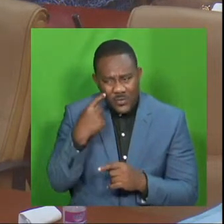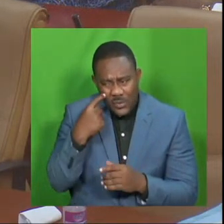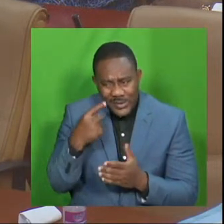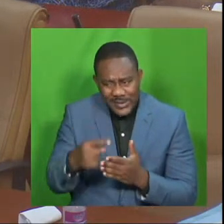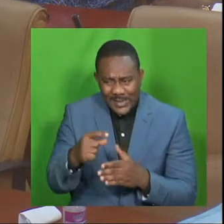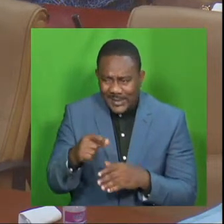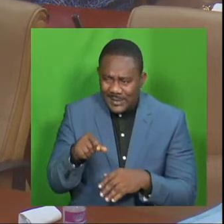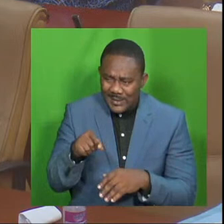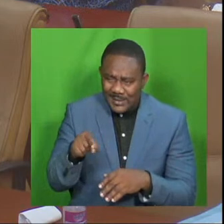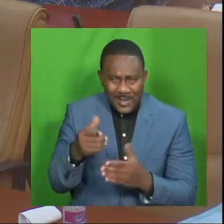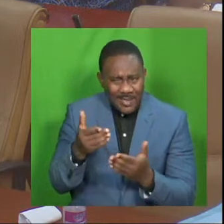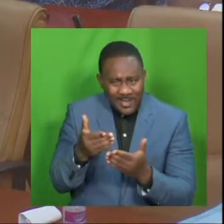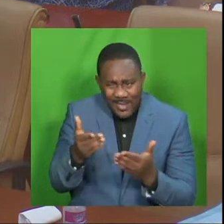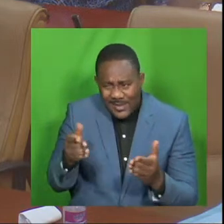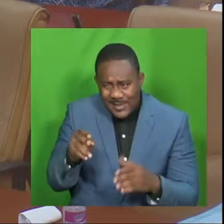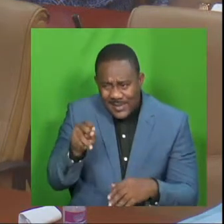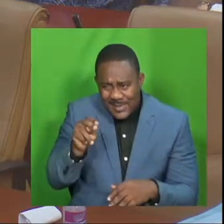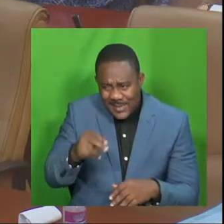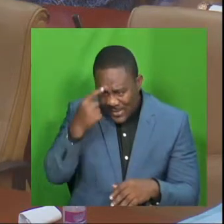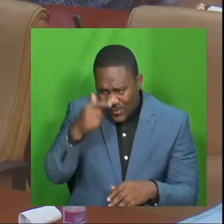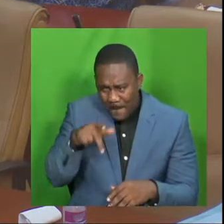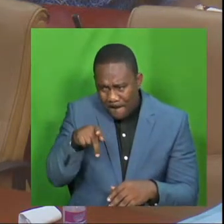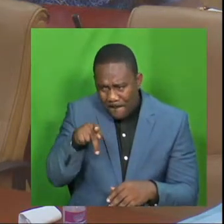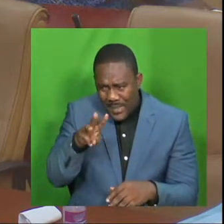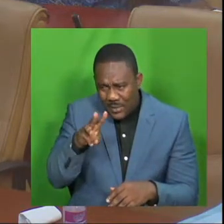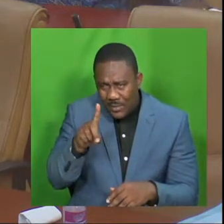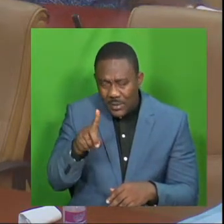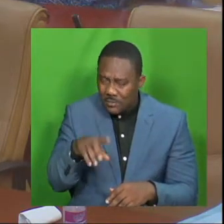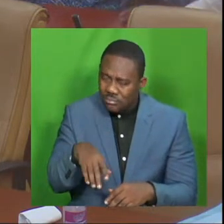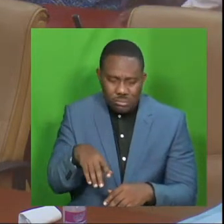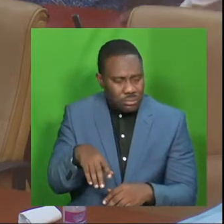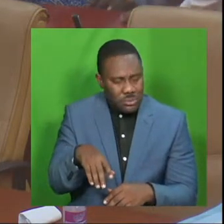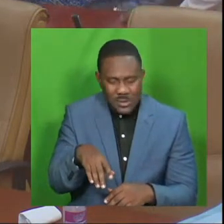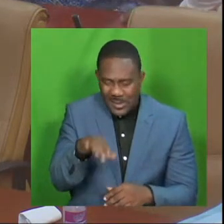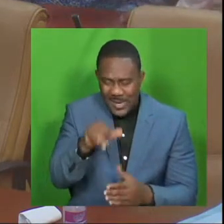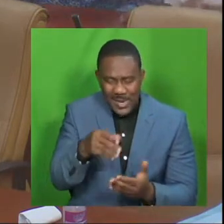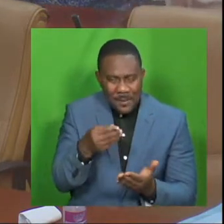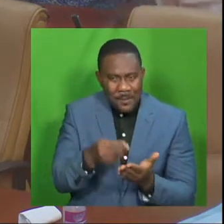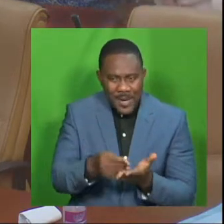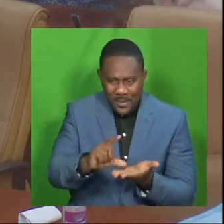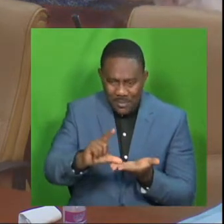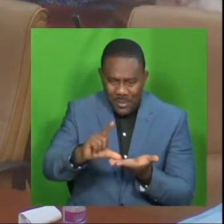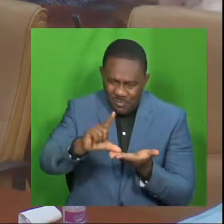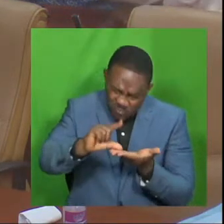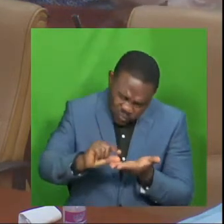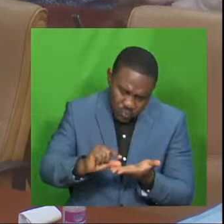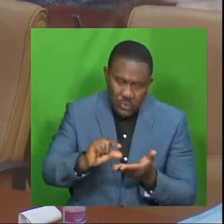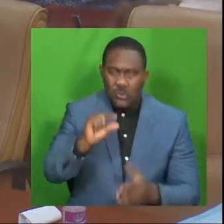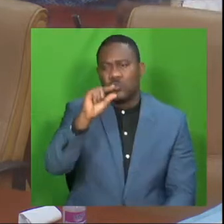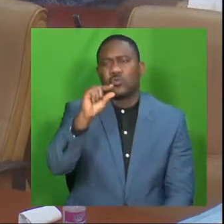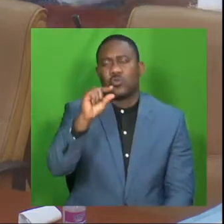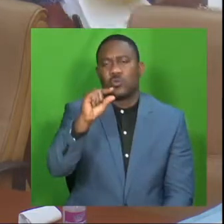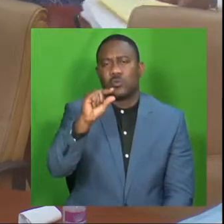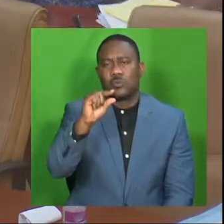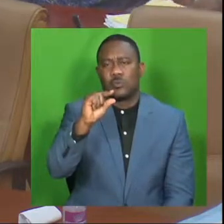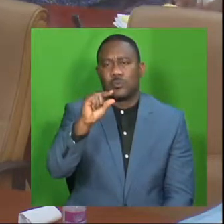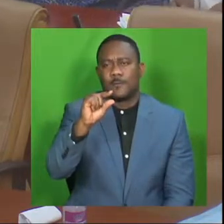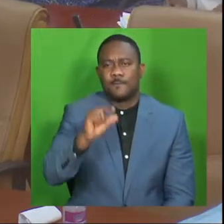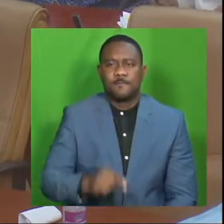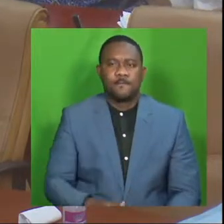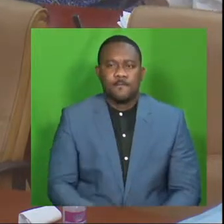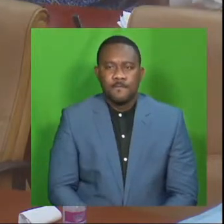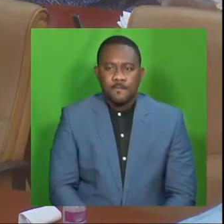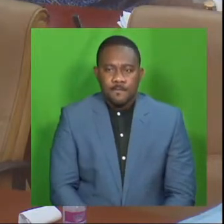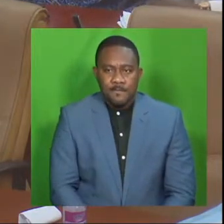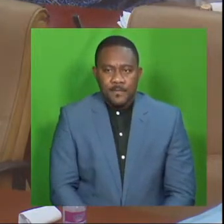ground is inadequate. In fact, be told is inadequate. We need to look at it. That is one aspect. The